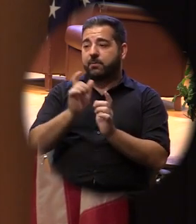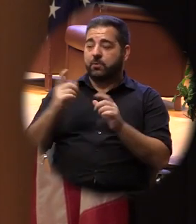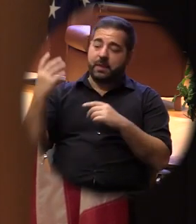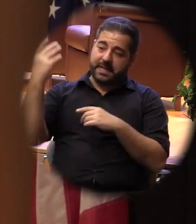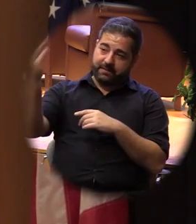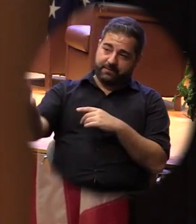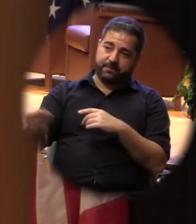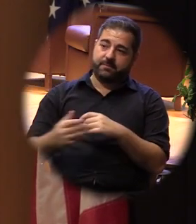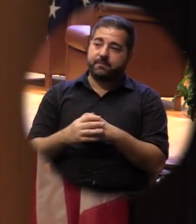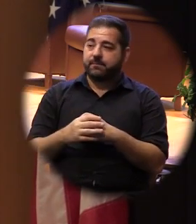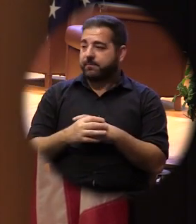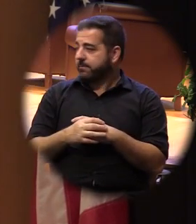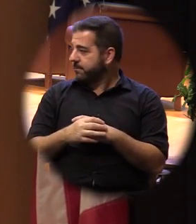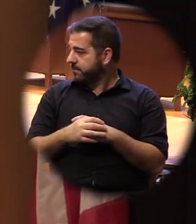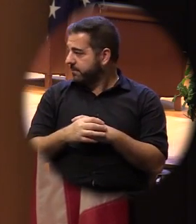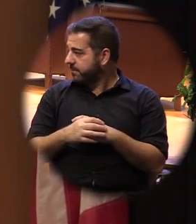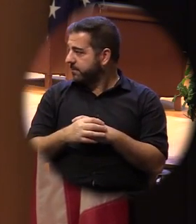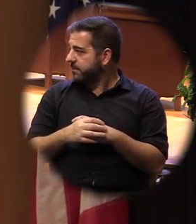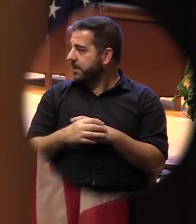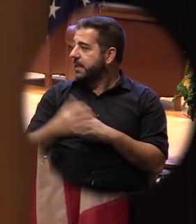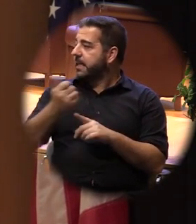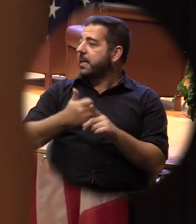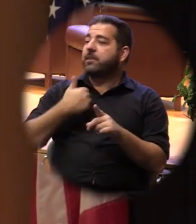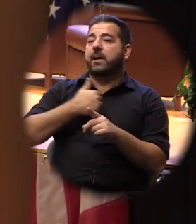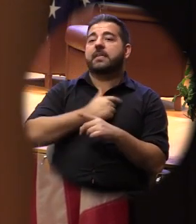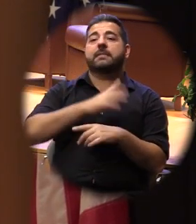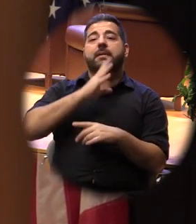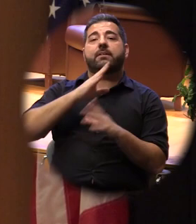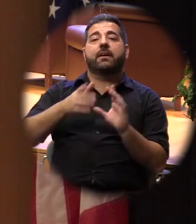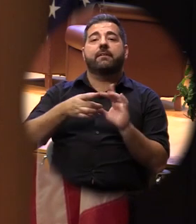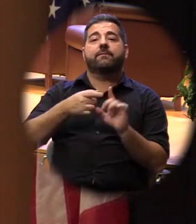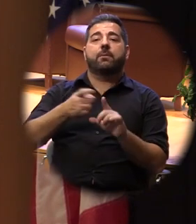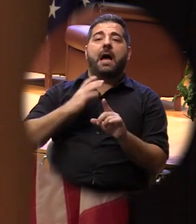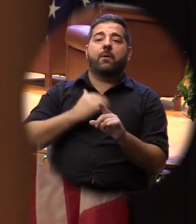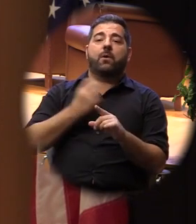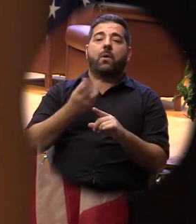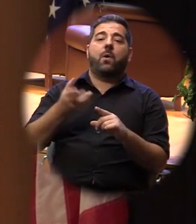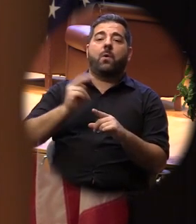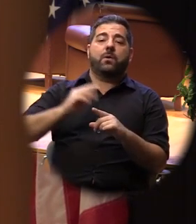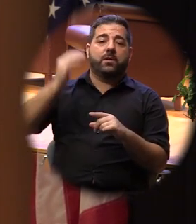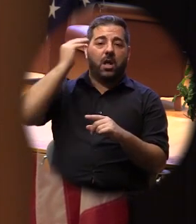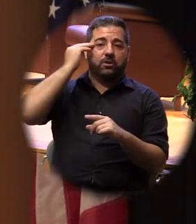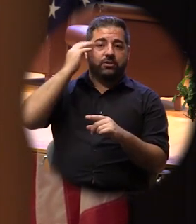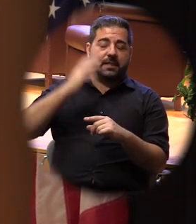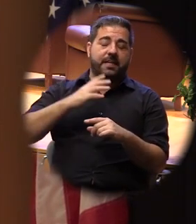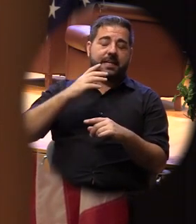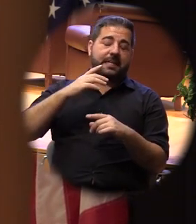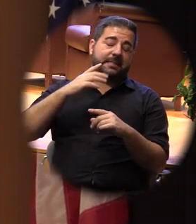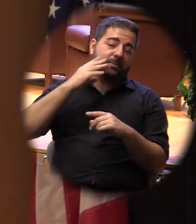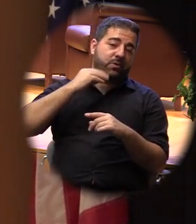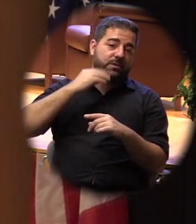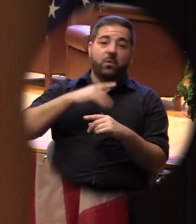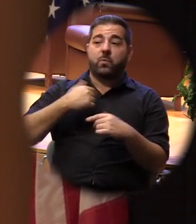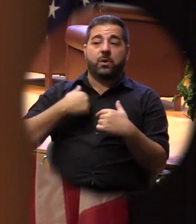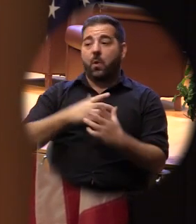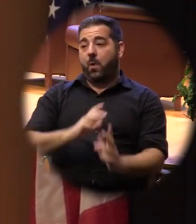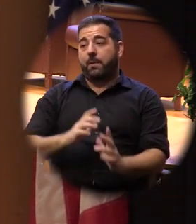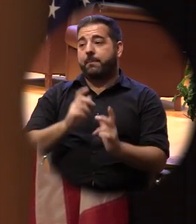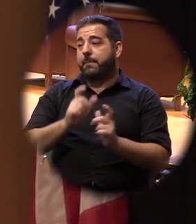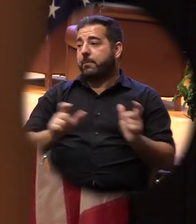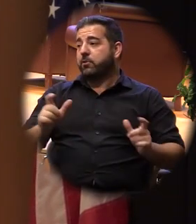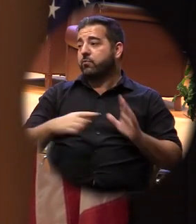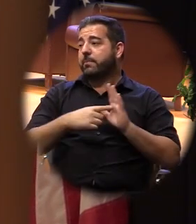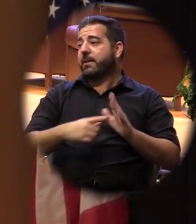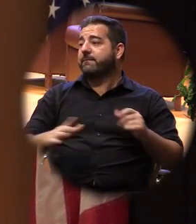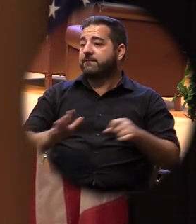leave. Each of us speaks from our own knowledge and experience, and we do not expect individuals to represent entire disciplines or